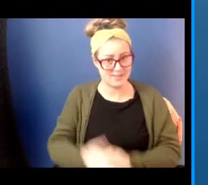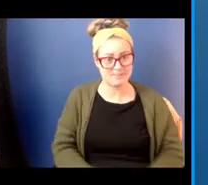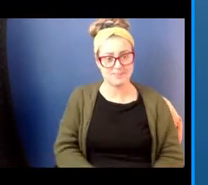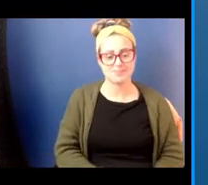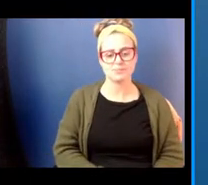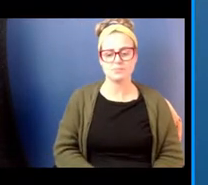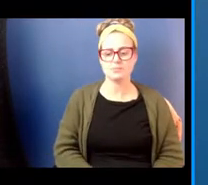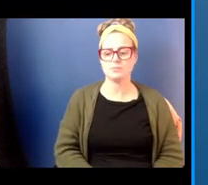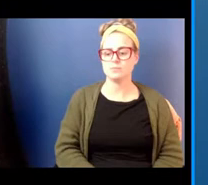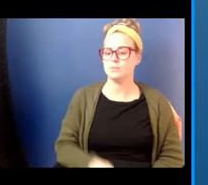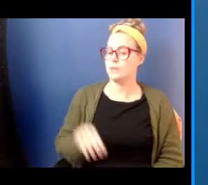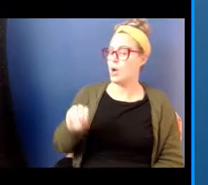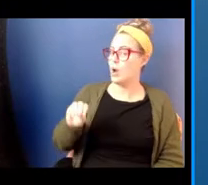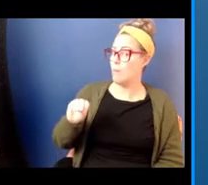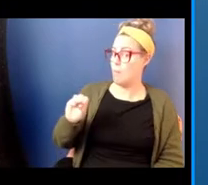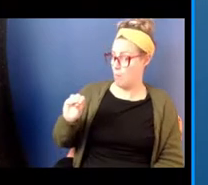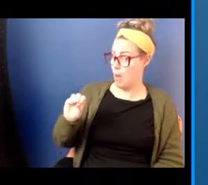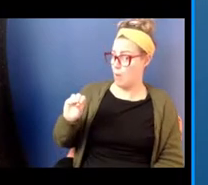MO